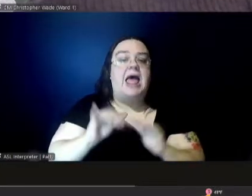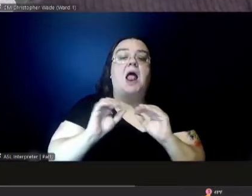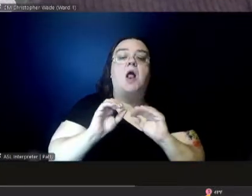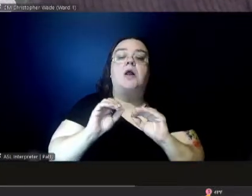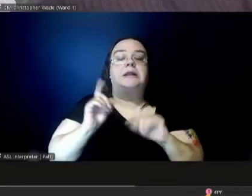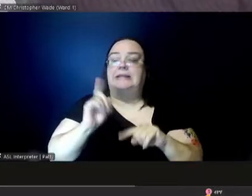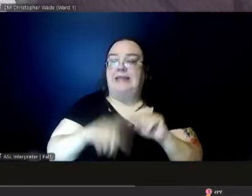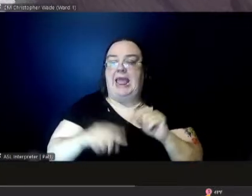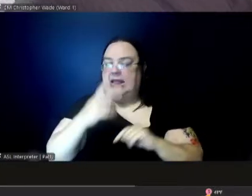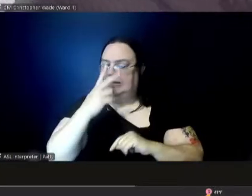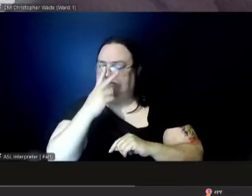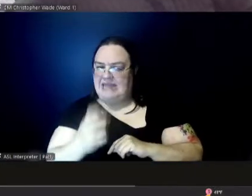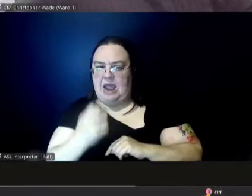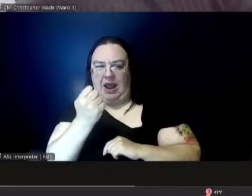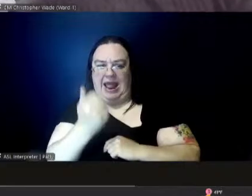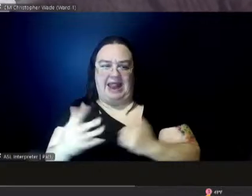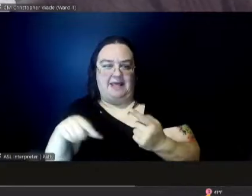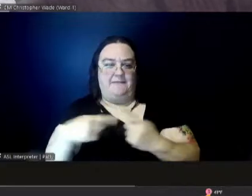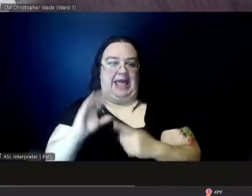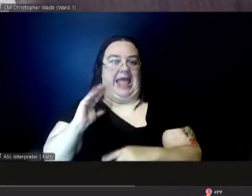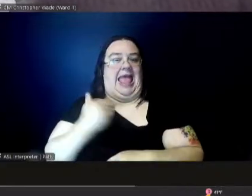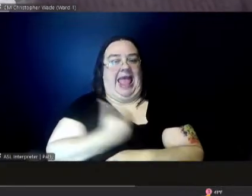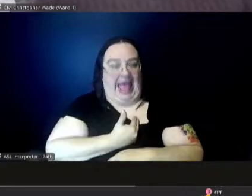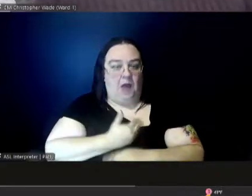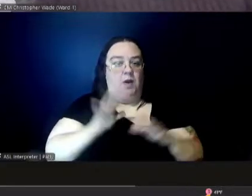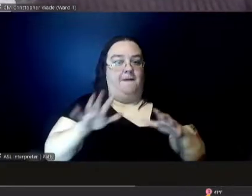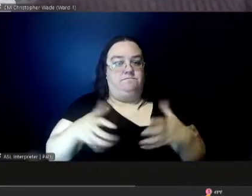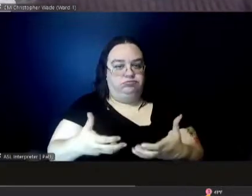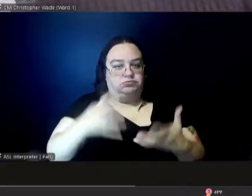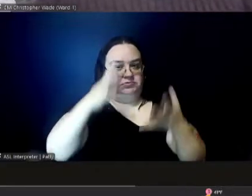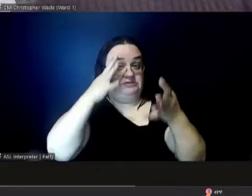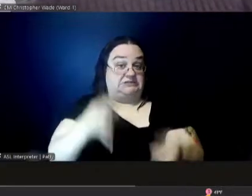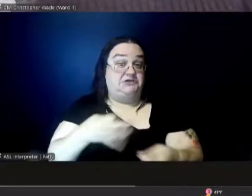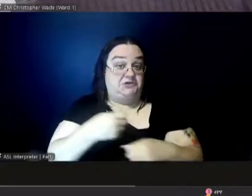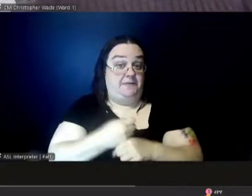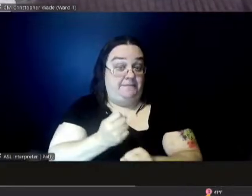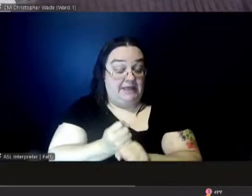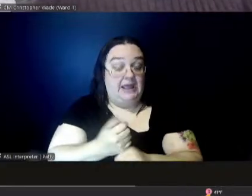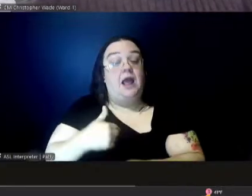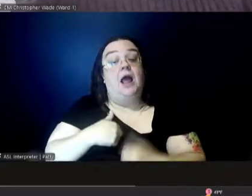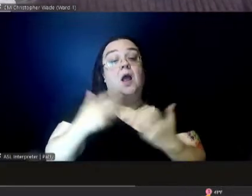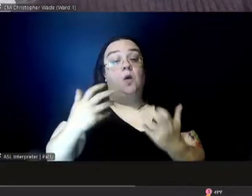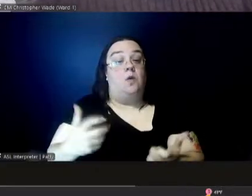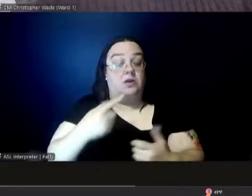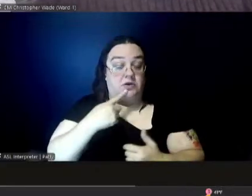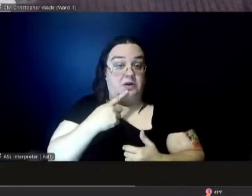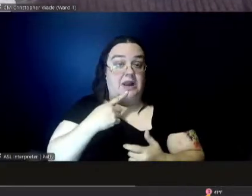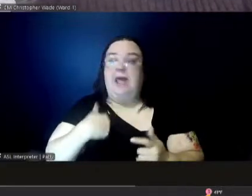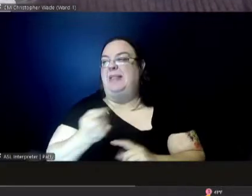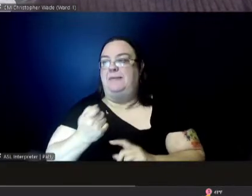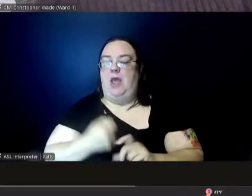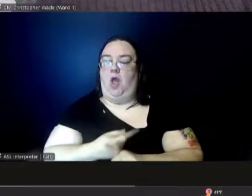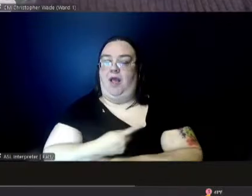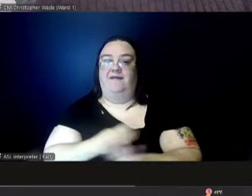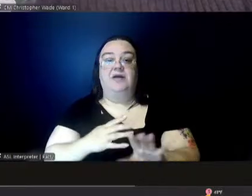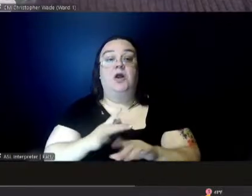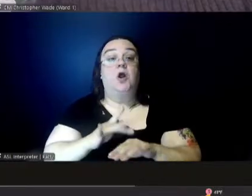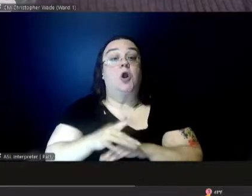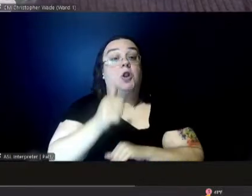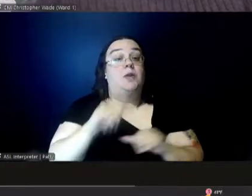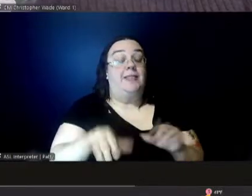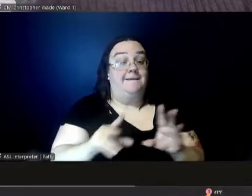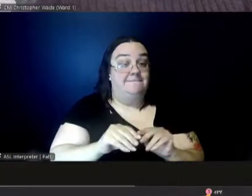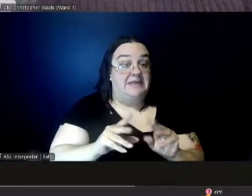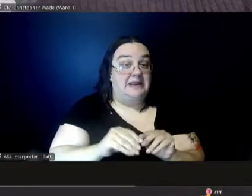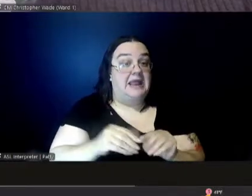on the decisions we are making as a body. I do want to note, I'm going off script here, earlier in the meeting, there was